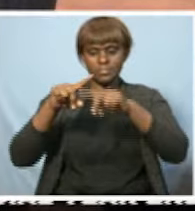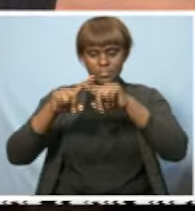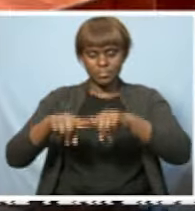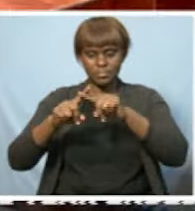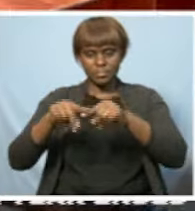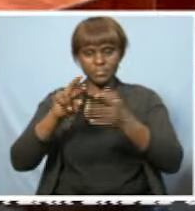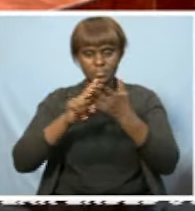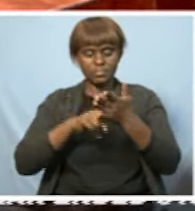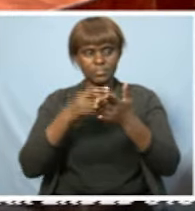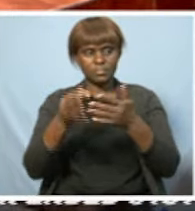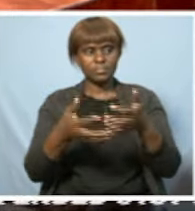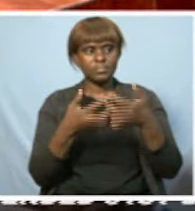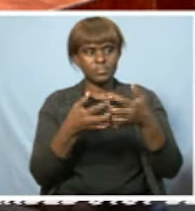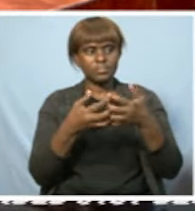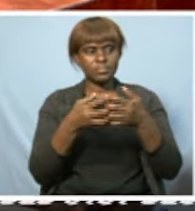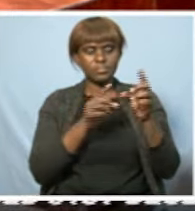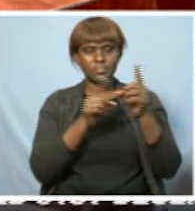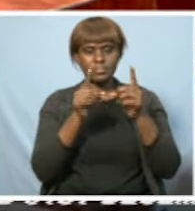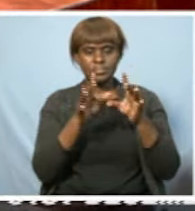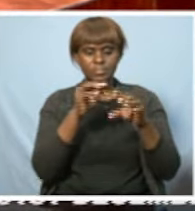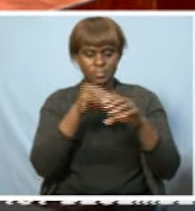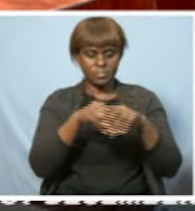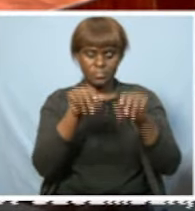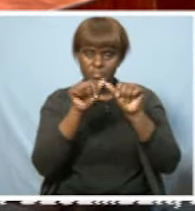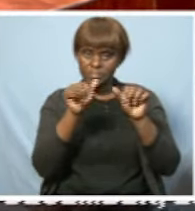of engineering, the internal audit?